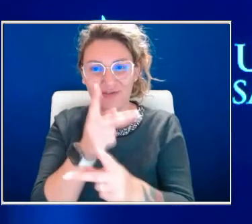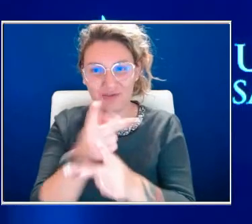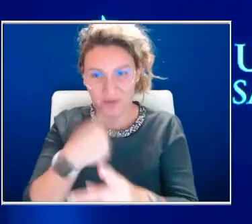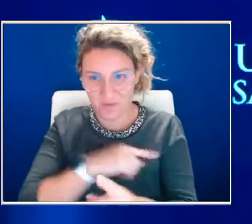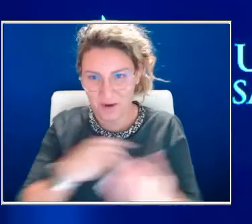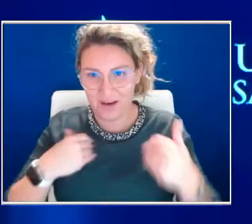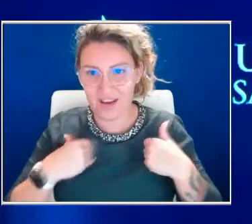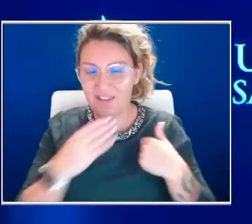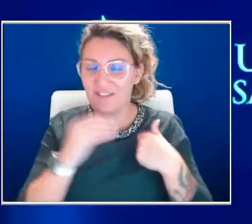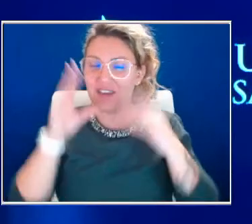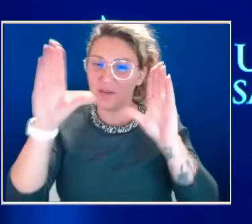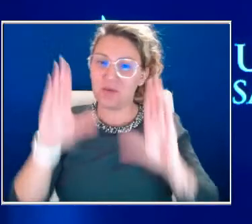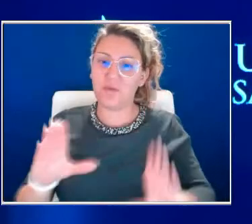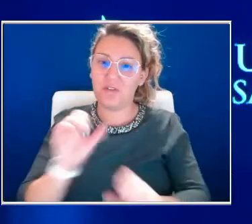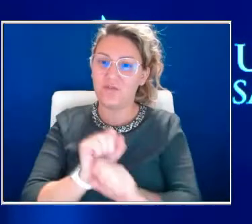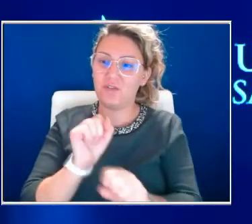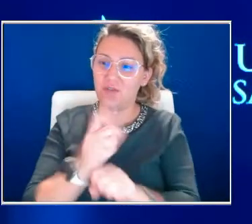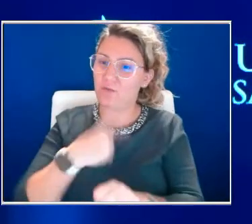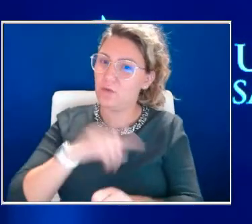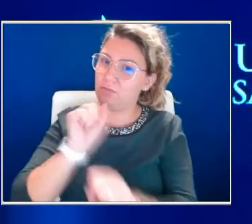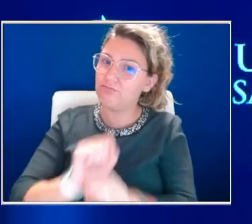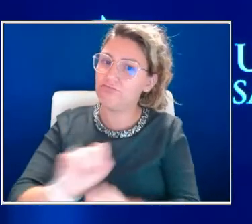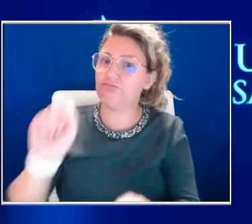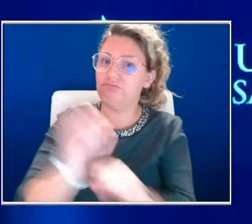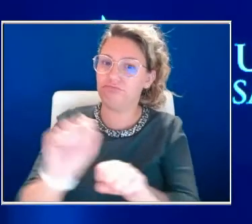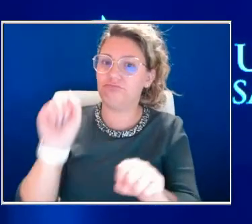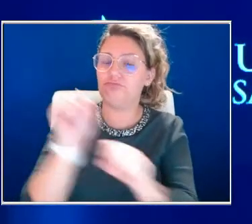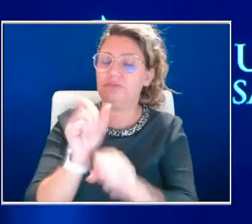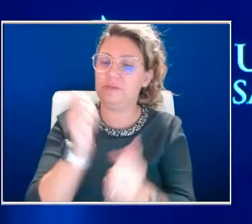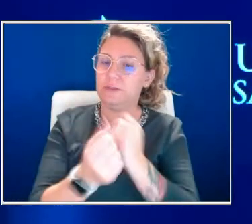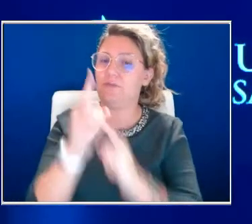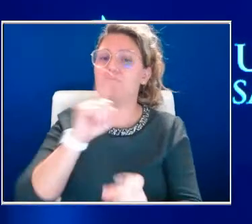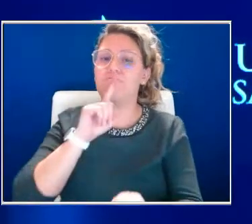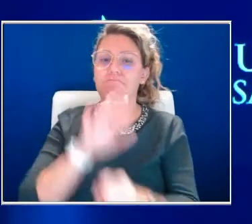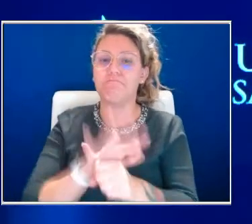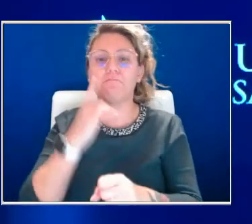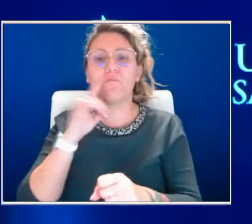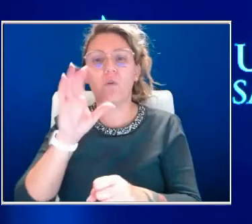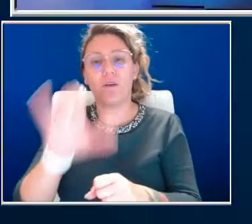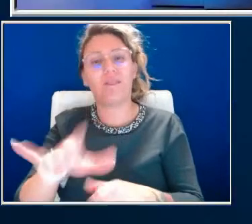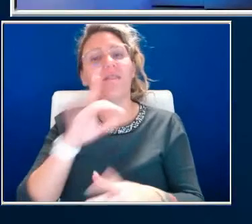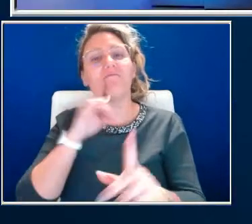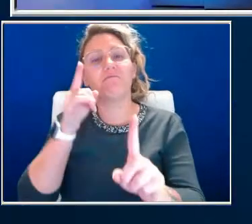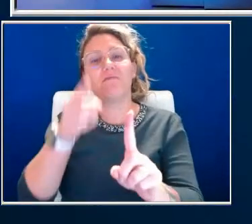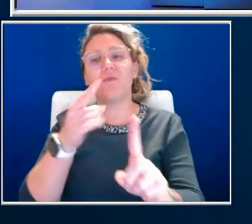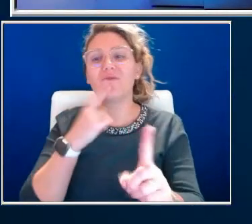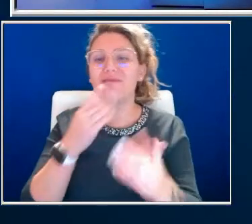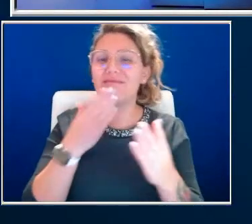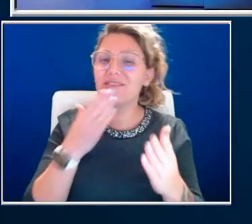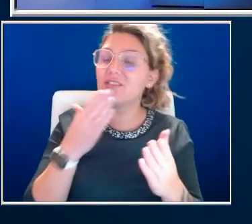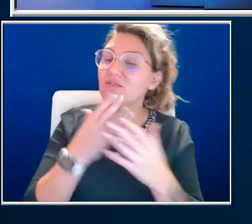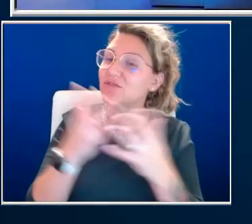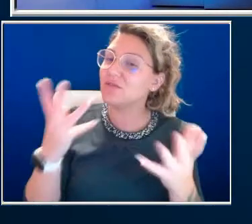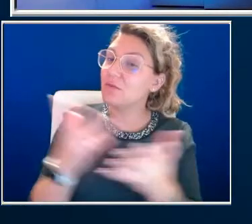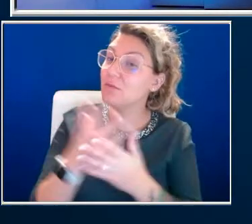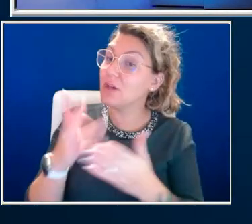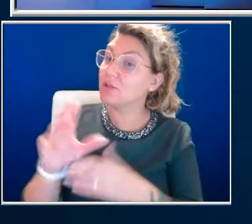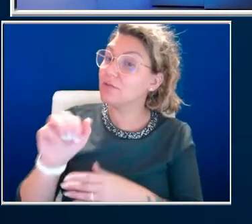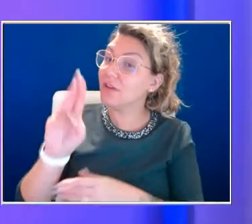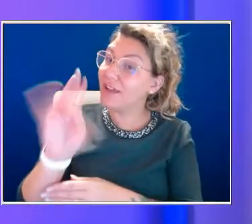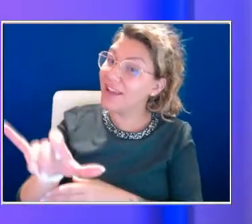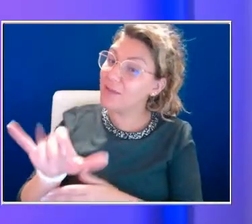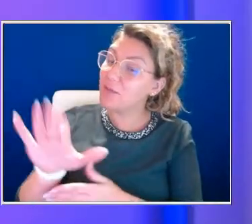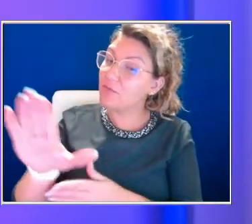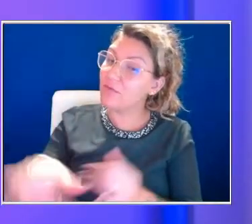excellent job. We work very hard at it. Everybody is dedicated toward that end. Doc, thank you so much. Amy, final thoughts, please. Well, first of